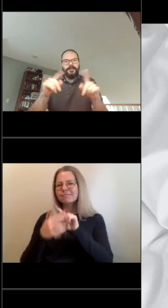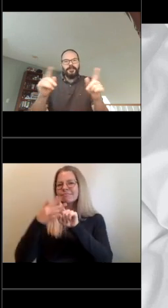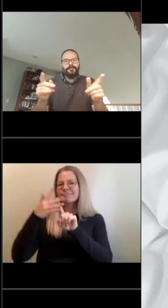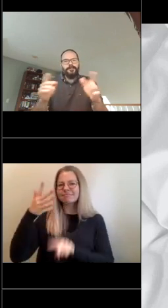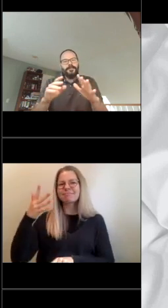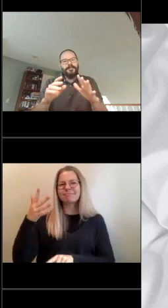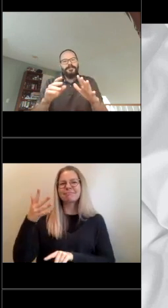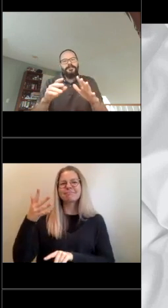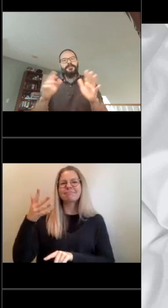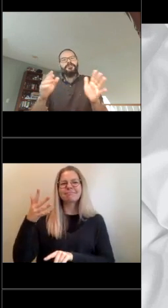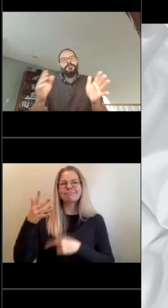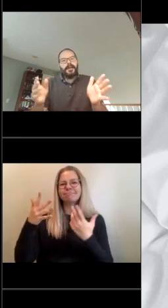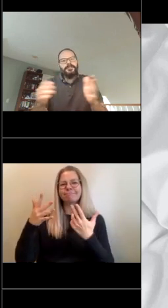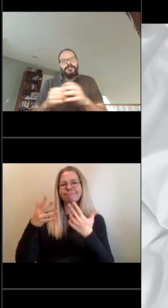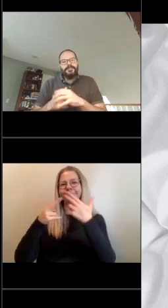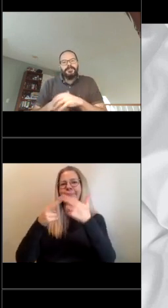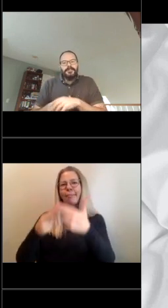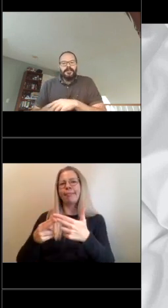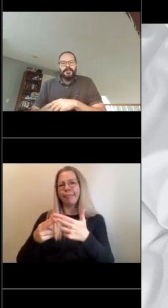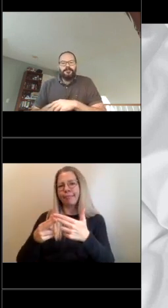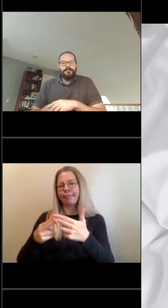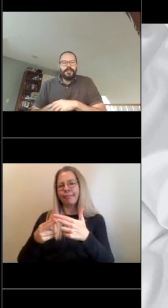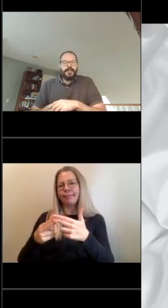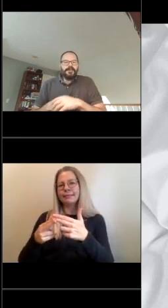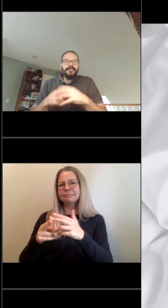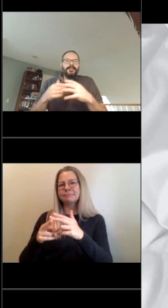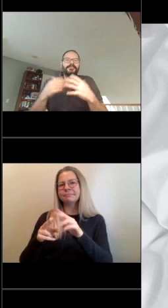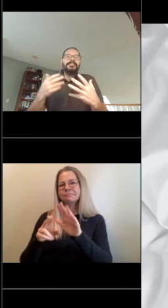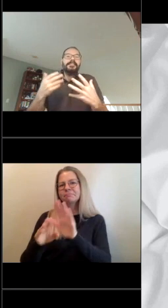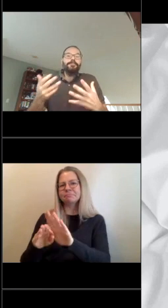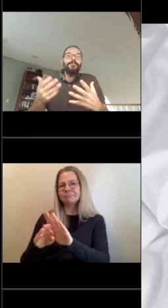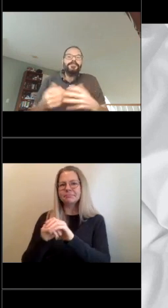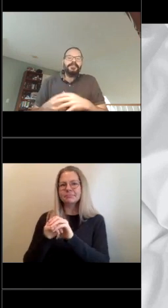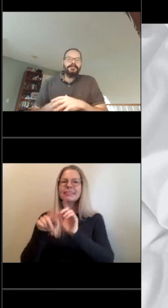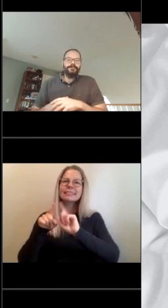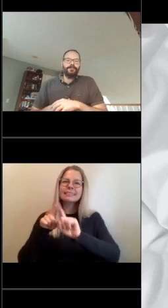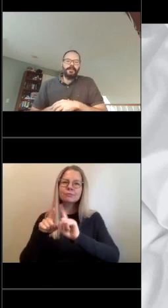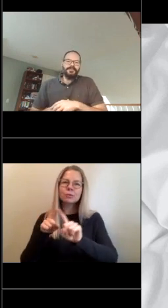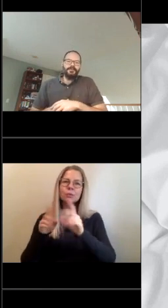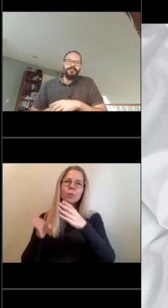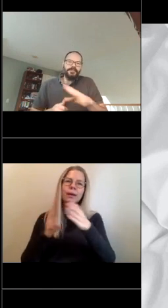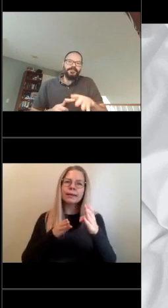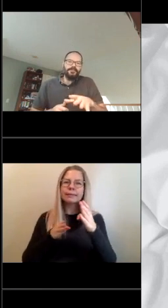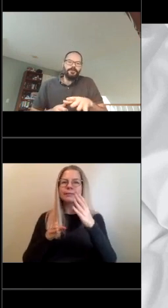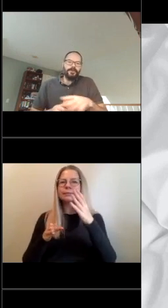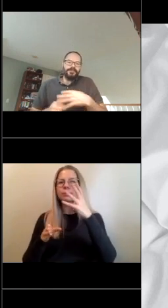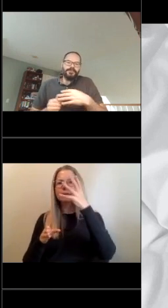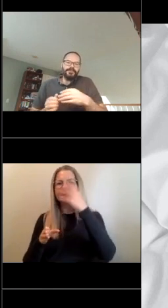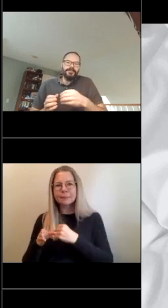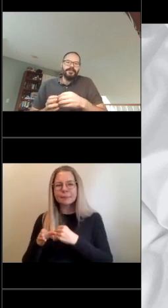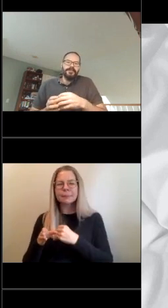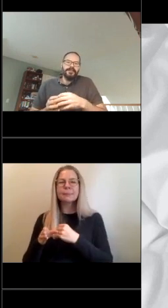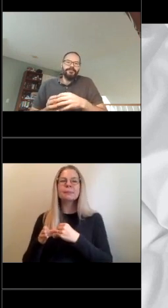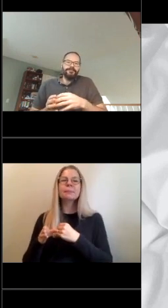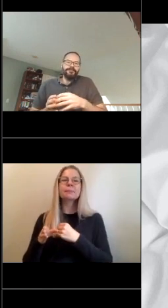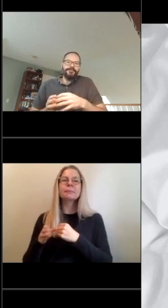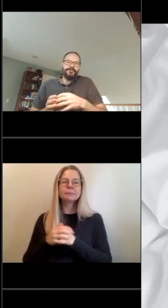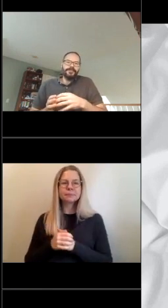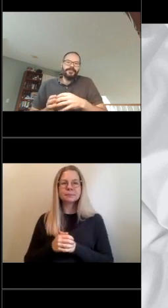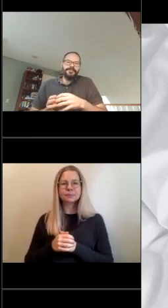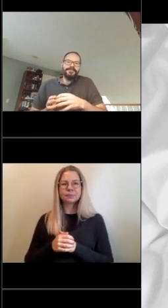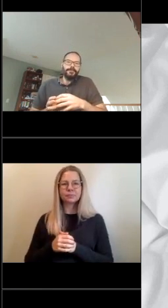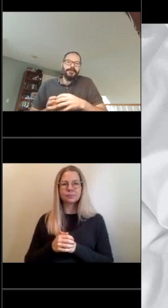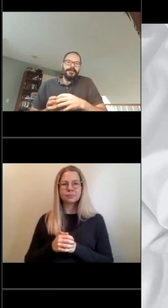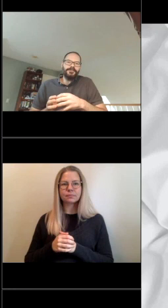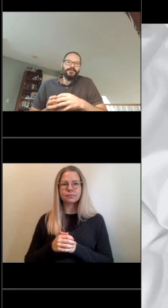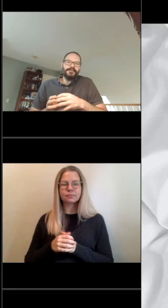Let's call them different strategies as a sleep routine. And so to answer your question,